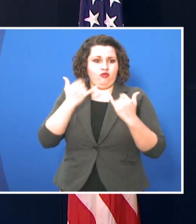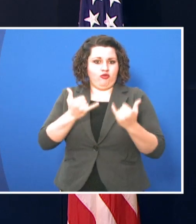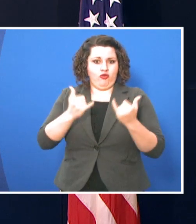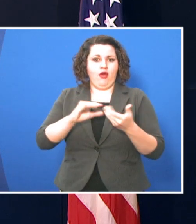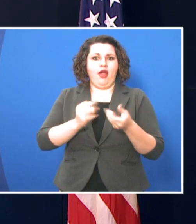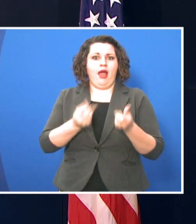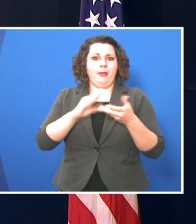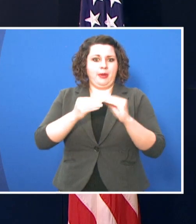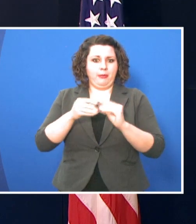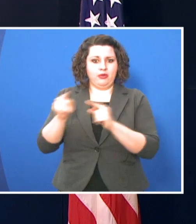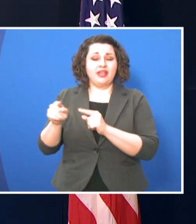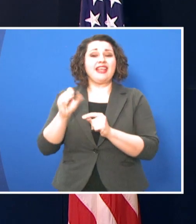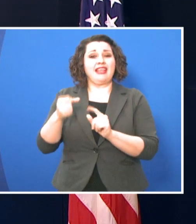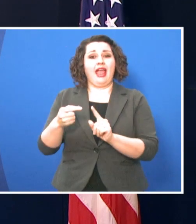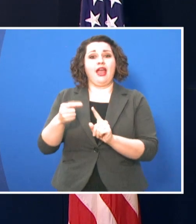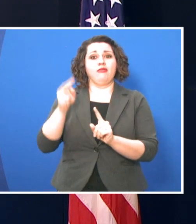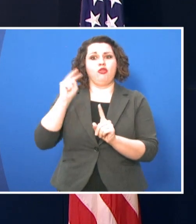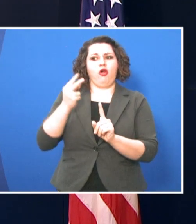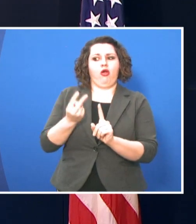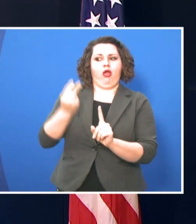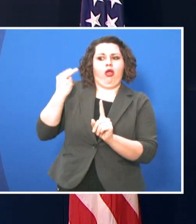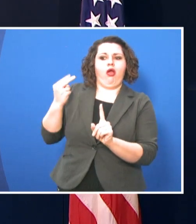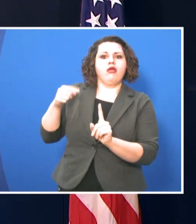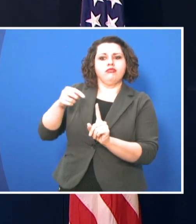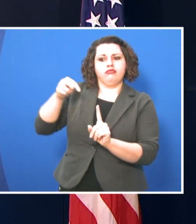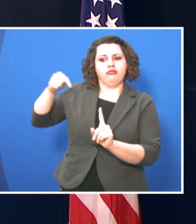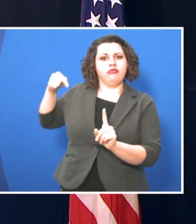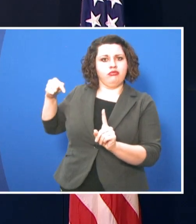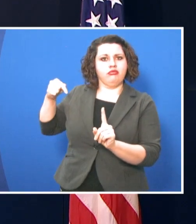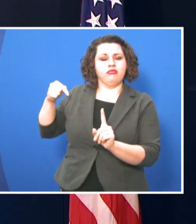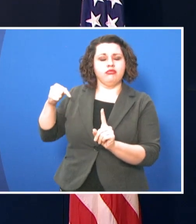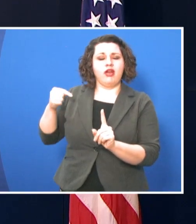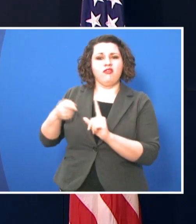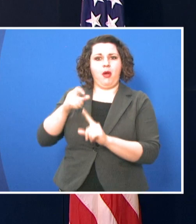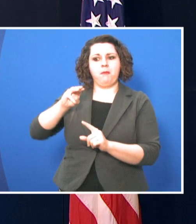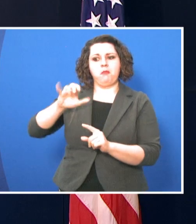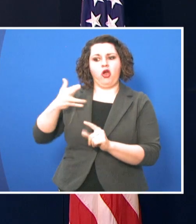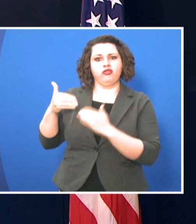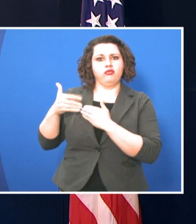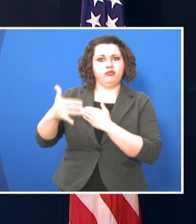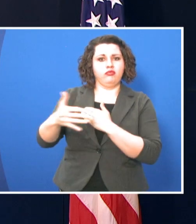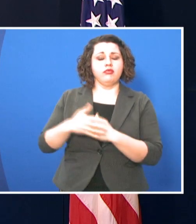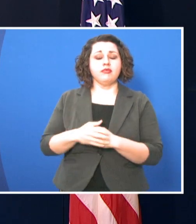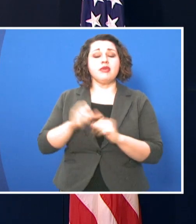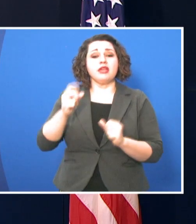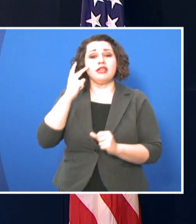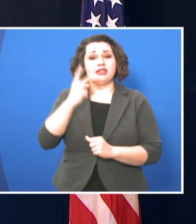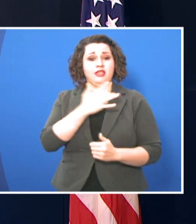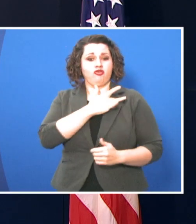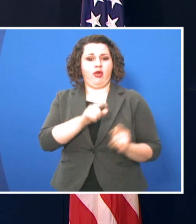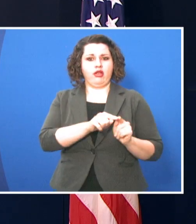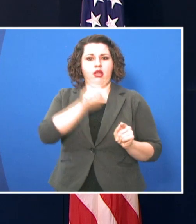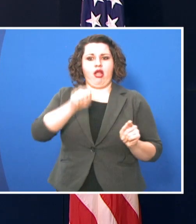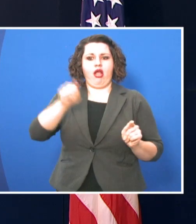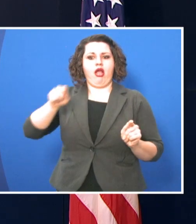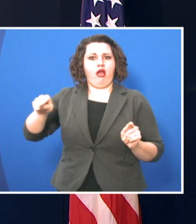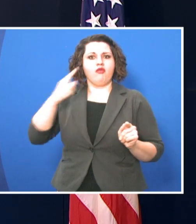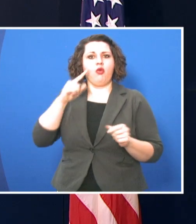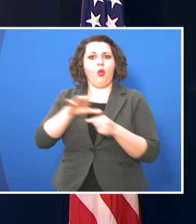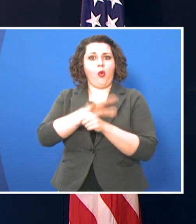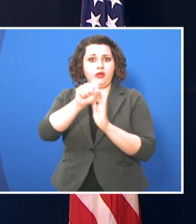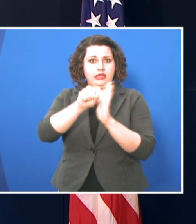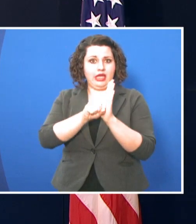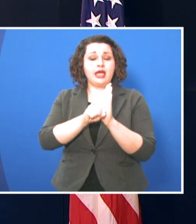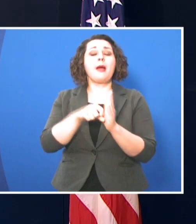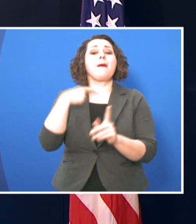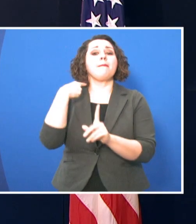at the numbers for any day since we began testing in early March. You can see trends for the state as a whole and for